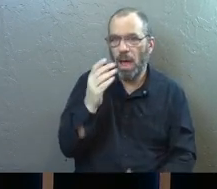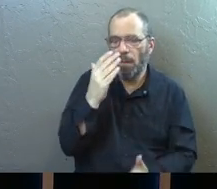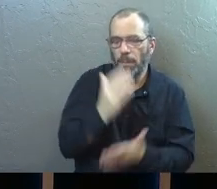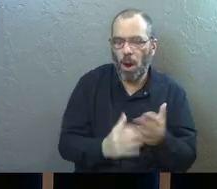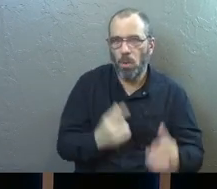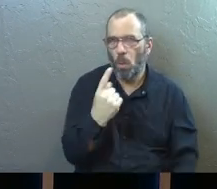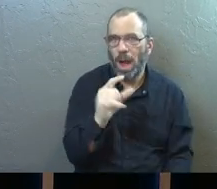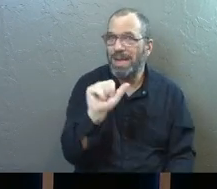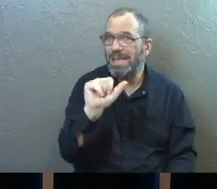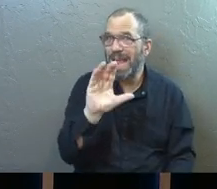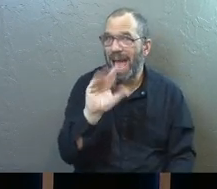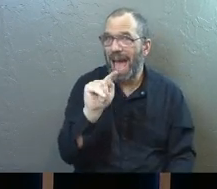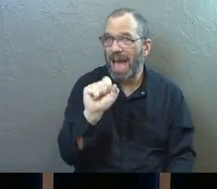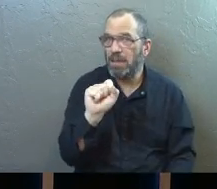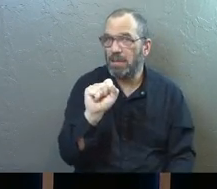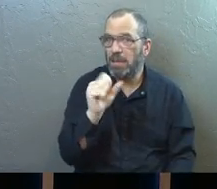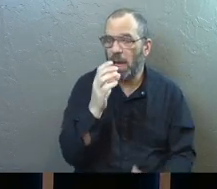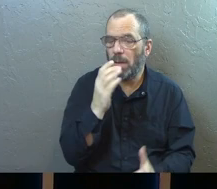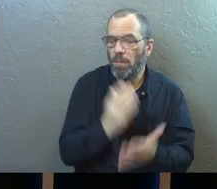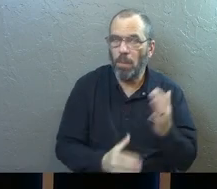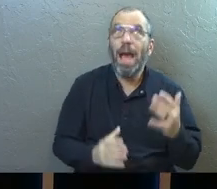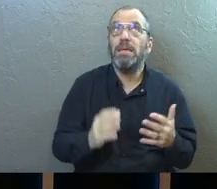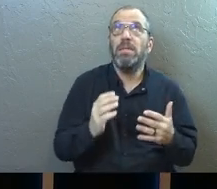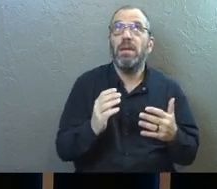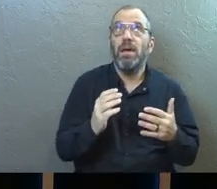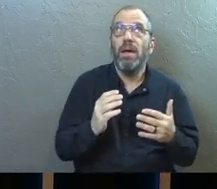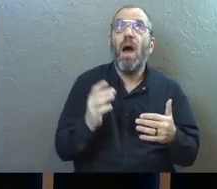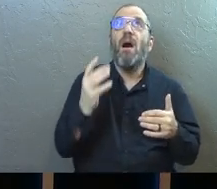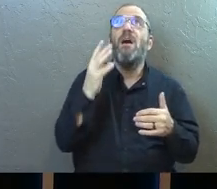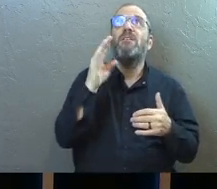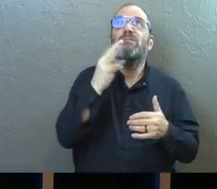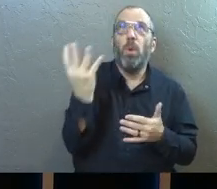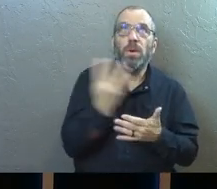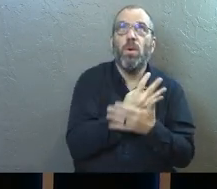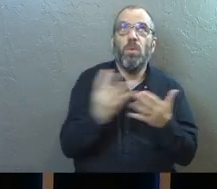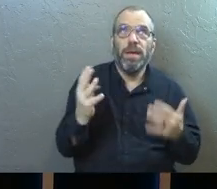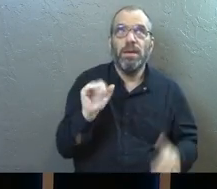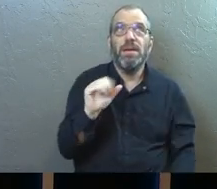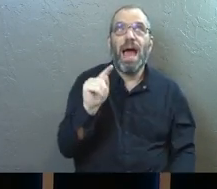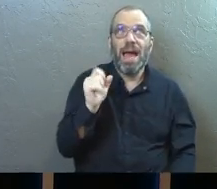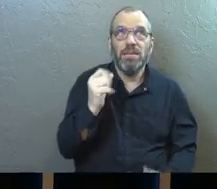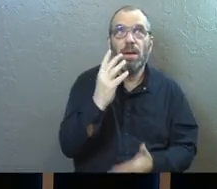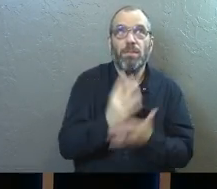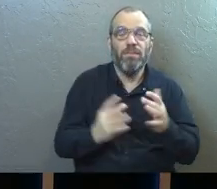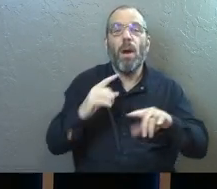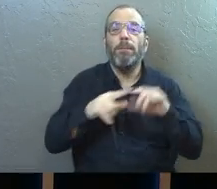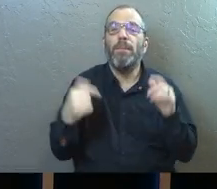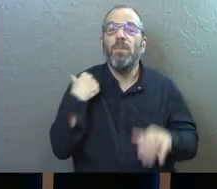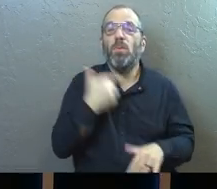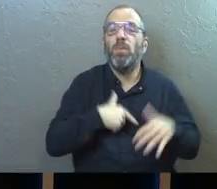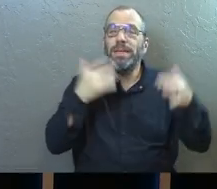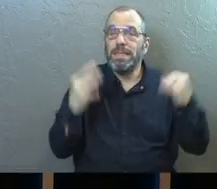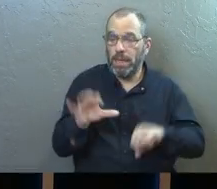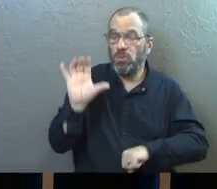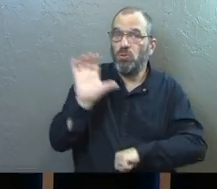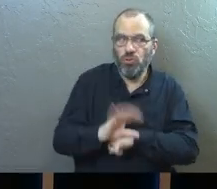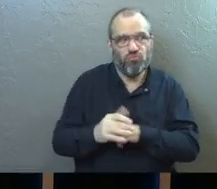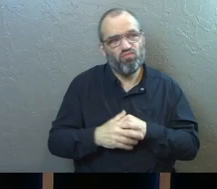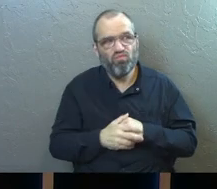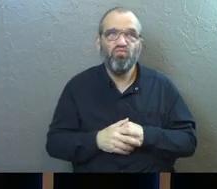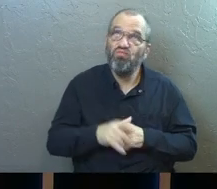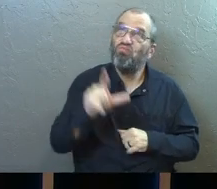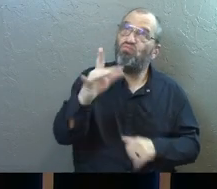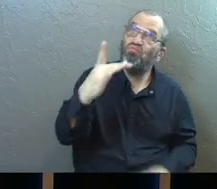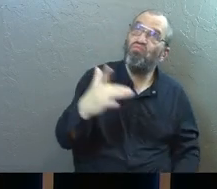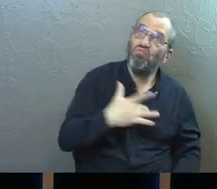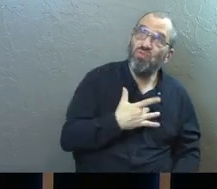So this is actually week 4 of Acts Part 1. It's a lot of numbers, right? But what this is we have decided as a church, you know, we felt led by the